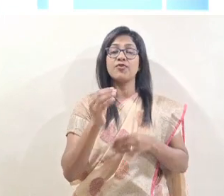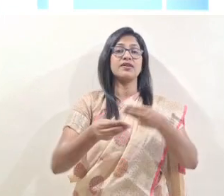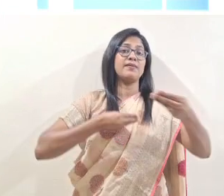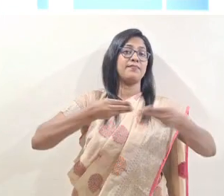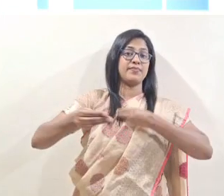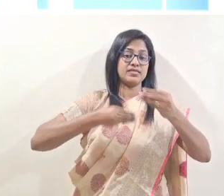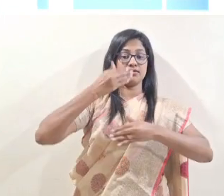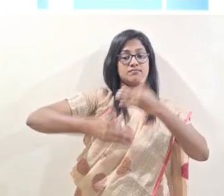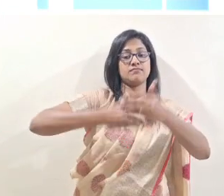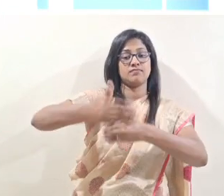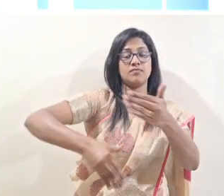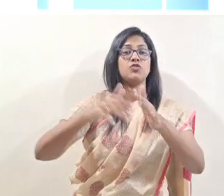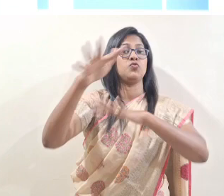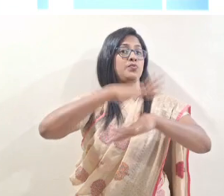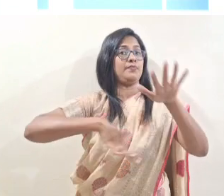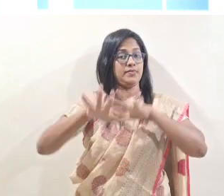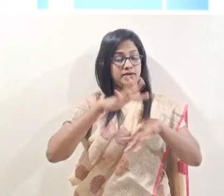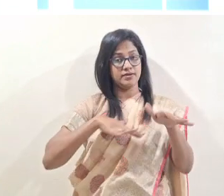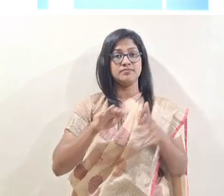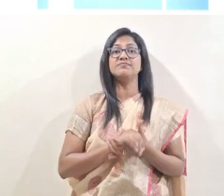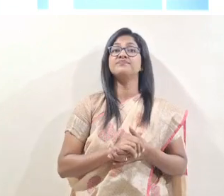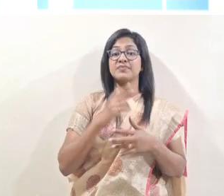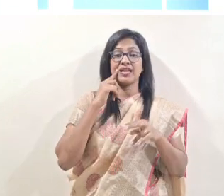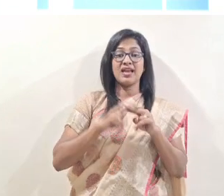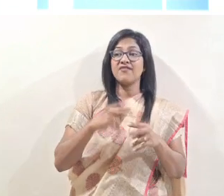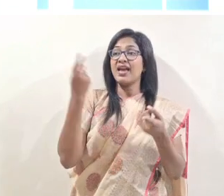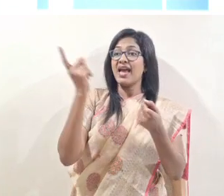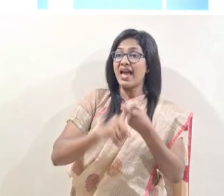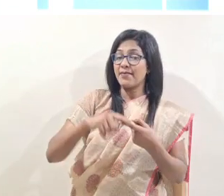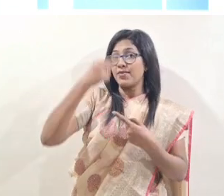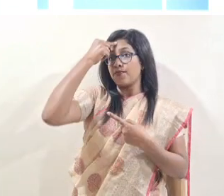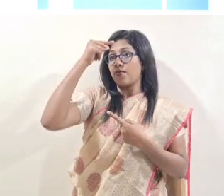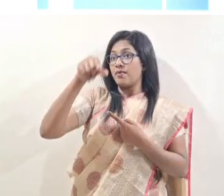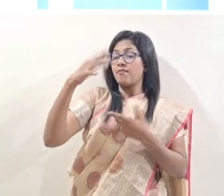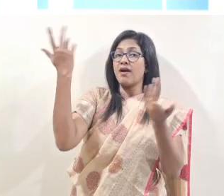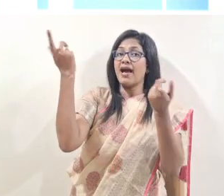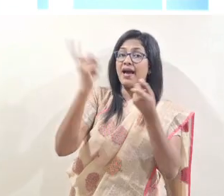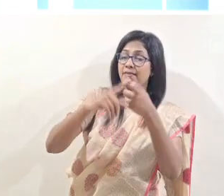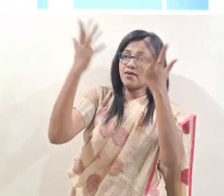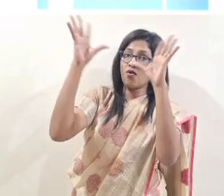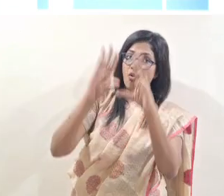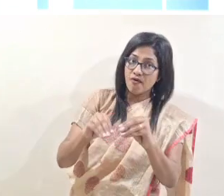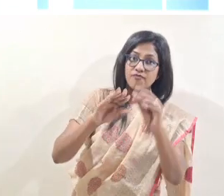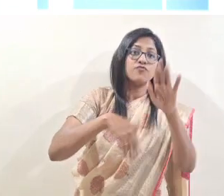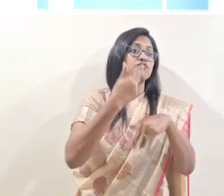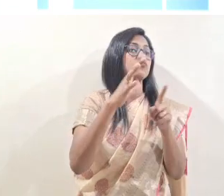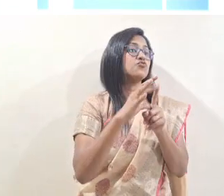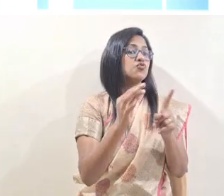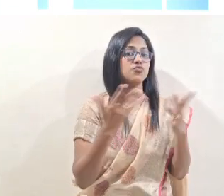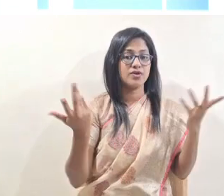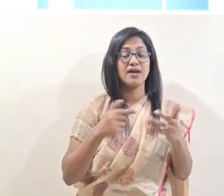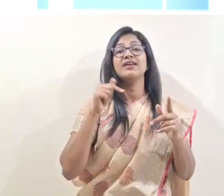business continuity planning. If mission critical system go down, what we have to do, and this has to be a continuing task.